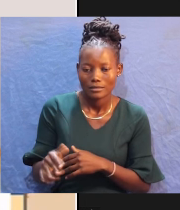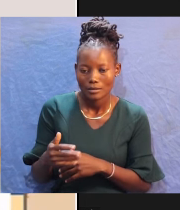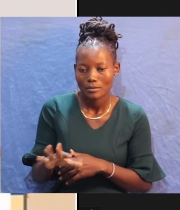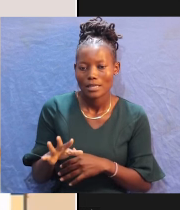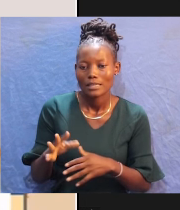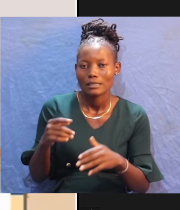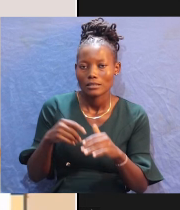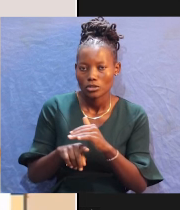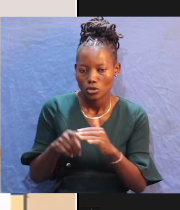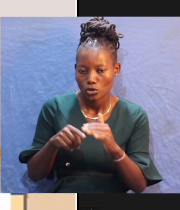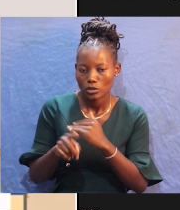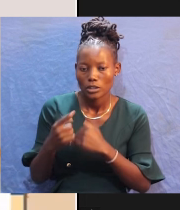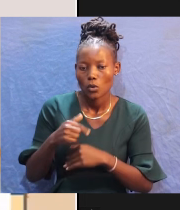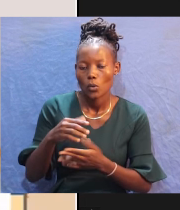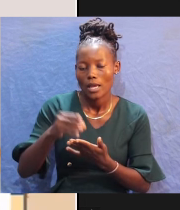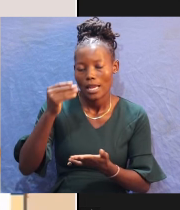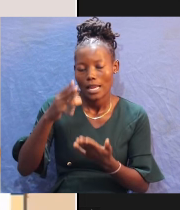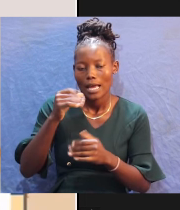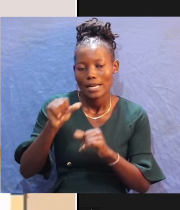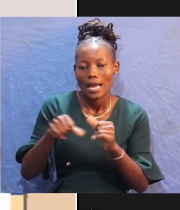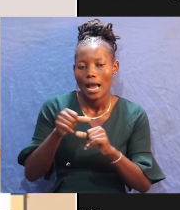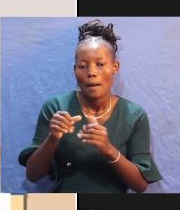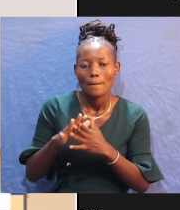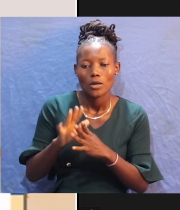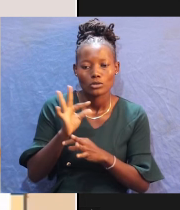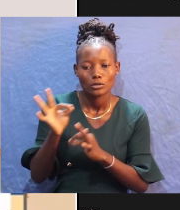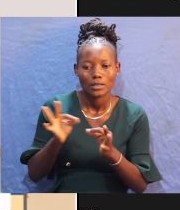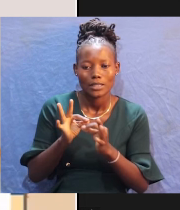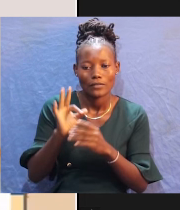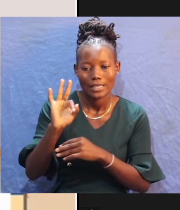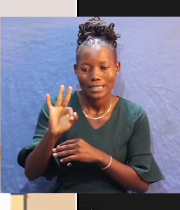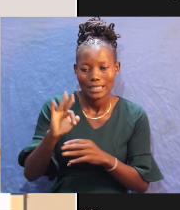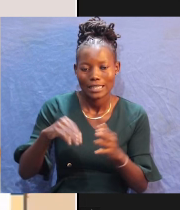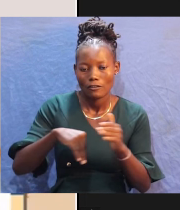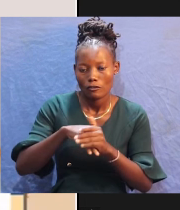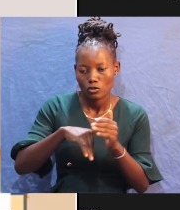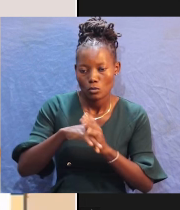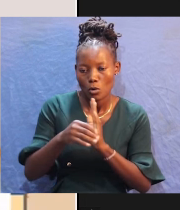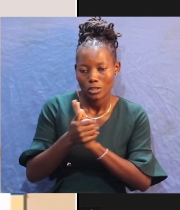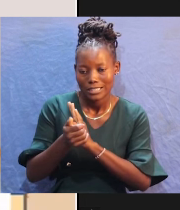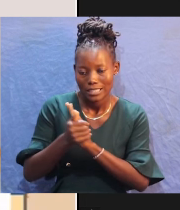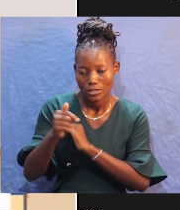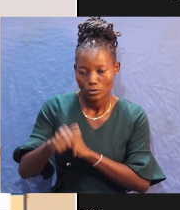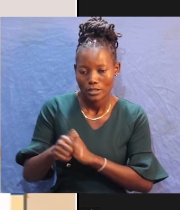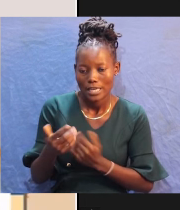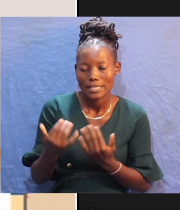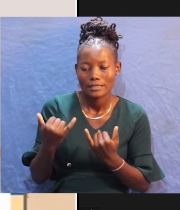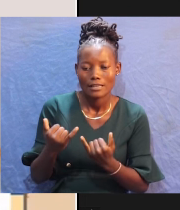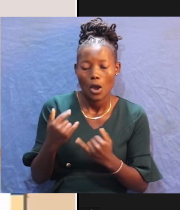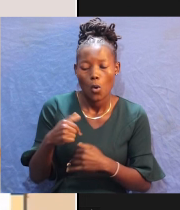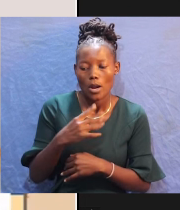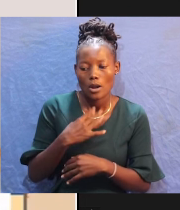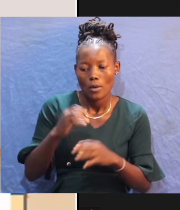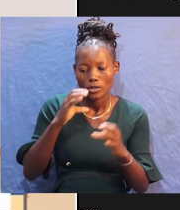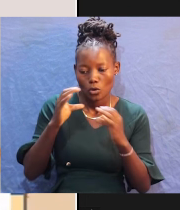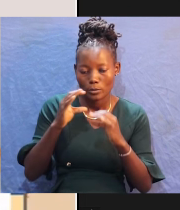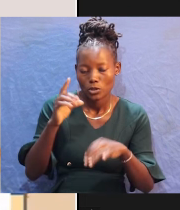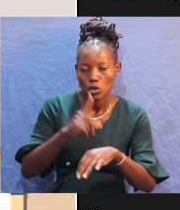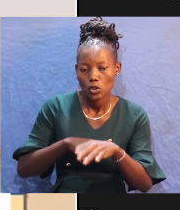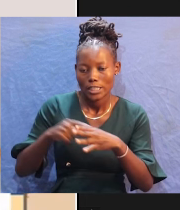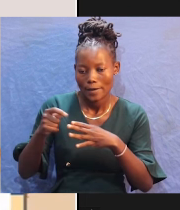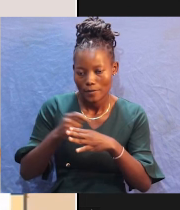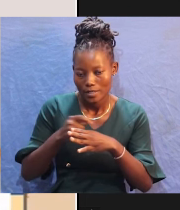if they have some disabilities or not, if they have some needs or not, if they're good in a certain sport or they're not, all